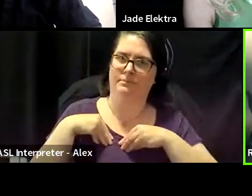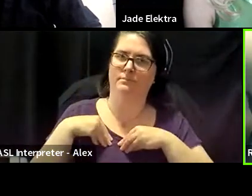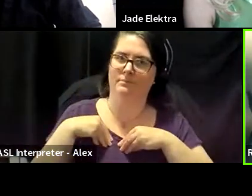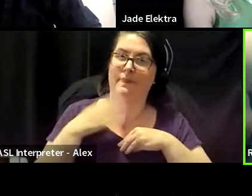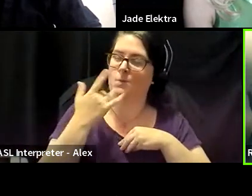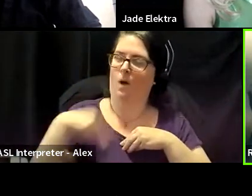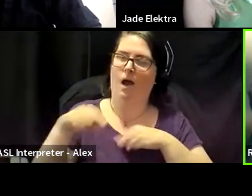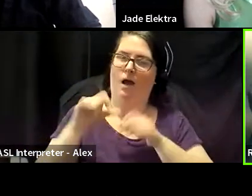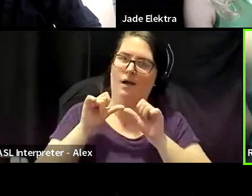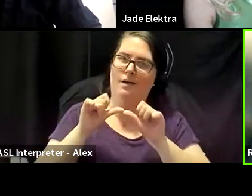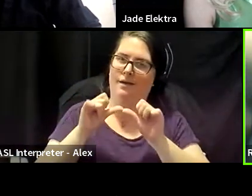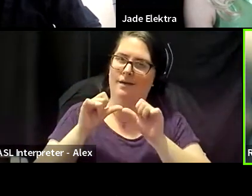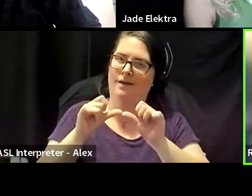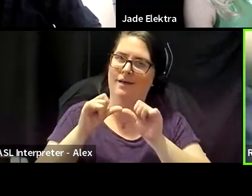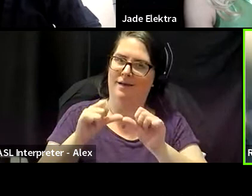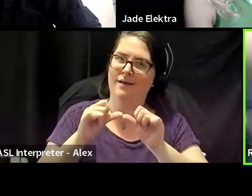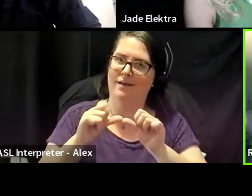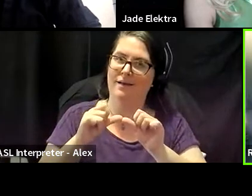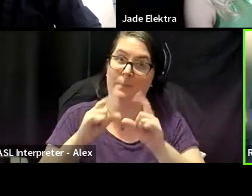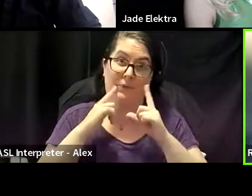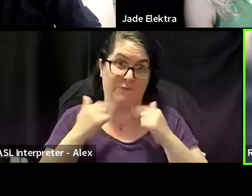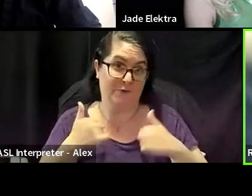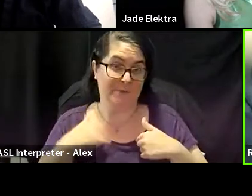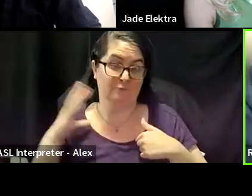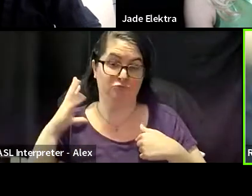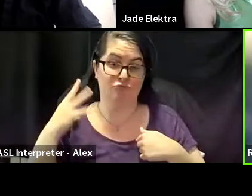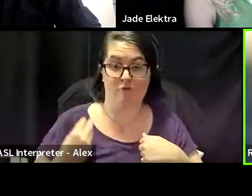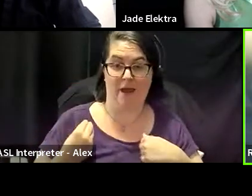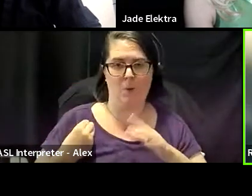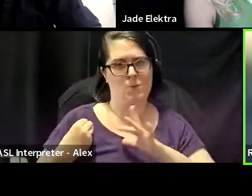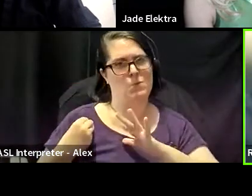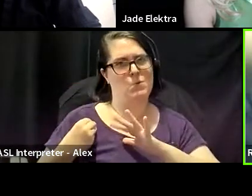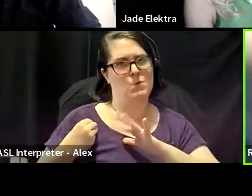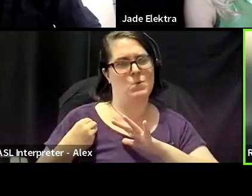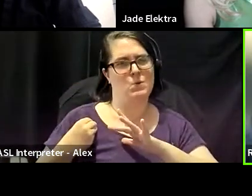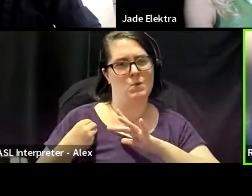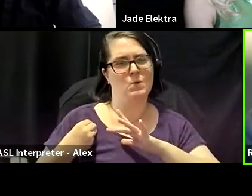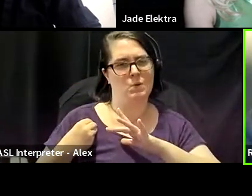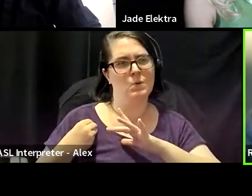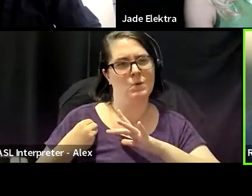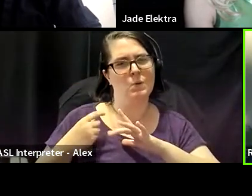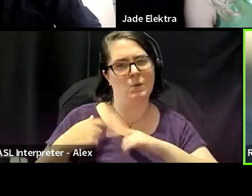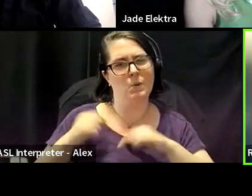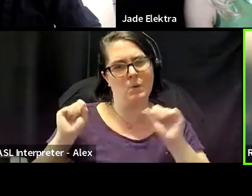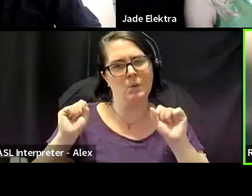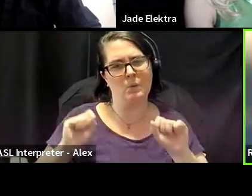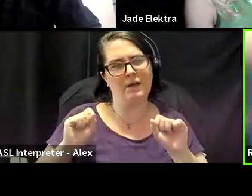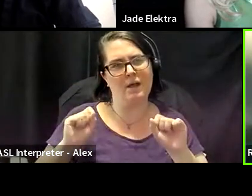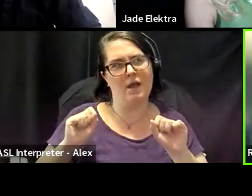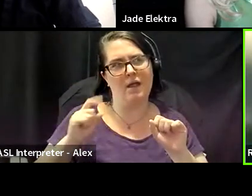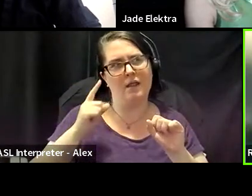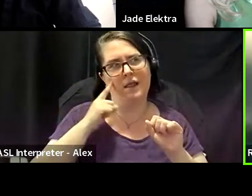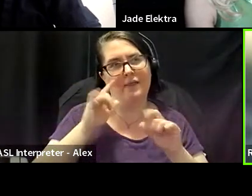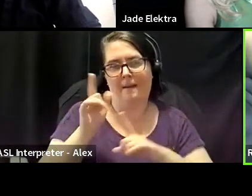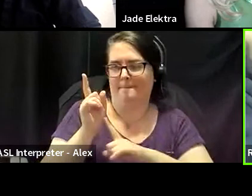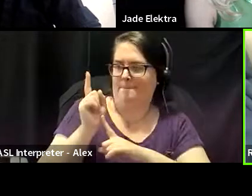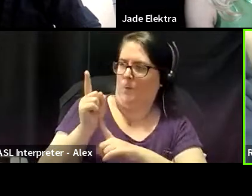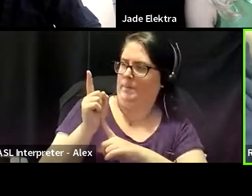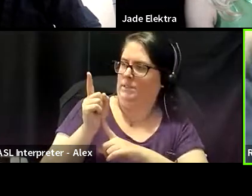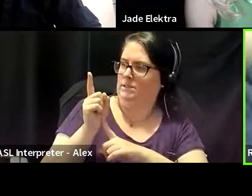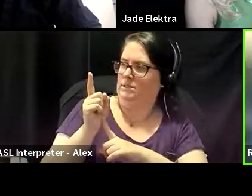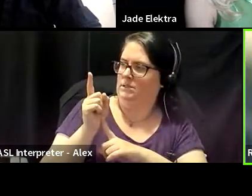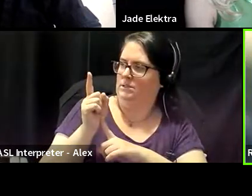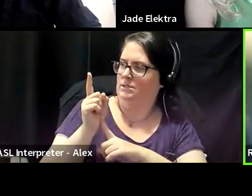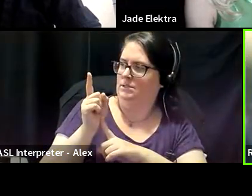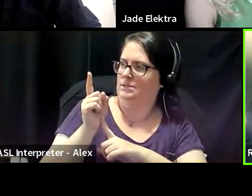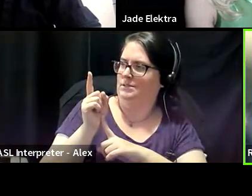back so often. But for me, I think drag is useful in that it allows us to think about what that ephemeral moment could be if it wasn't ephemeral,